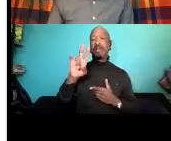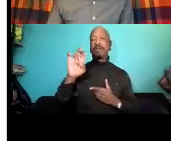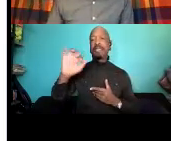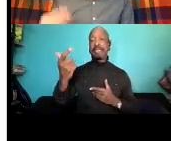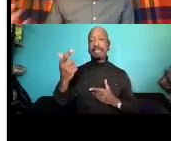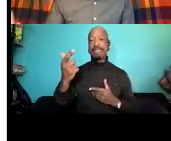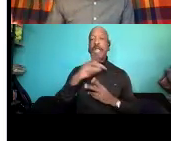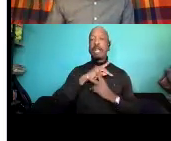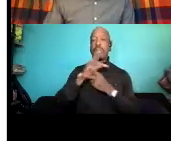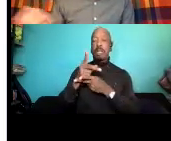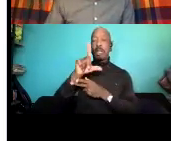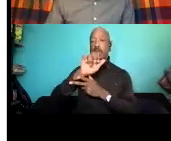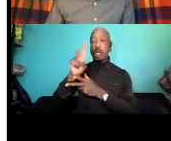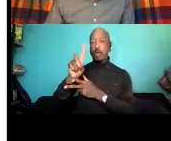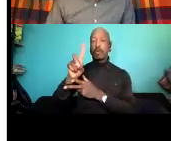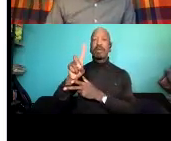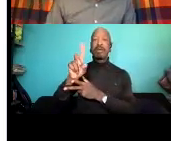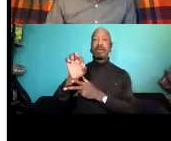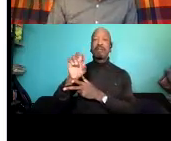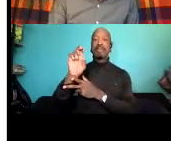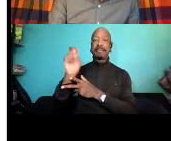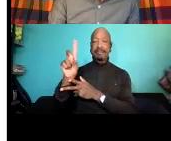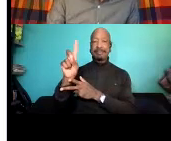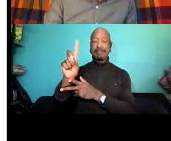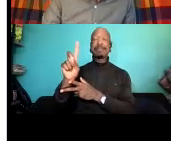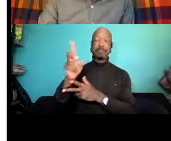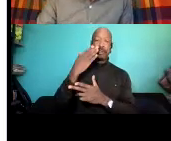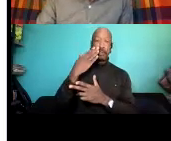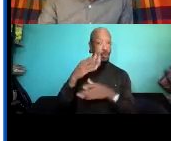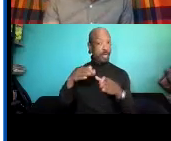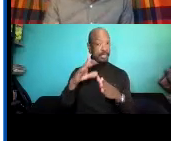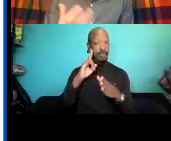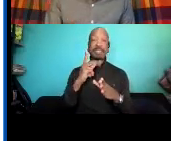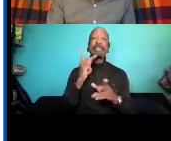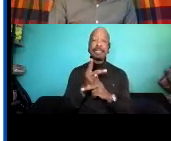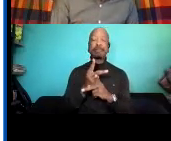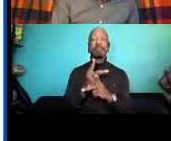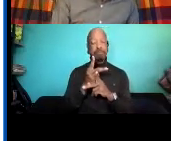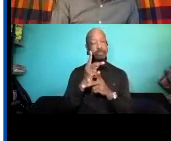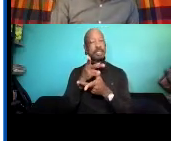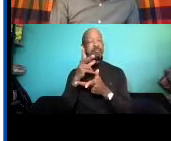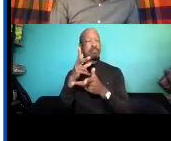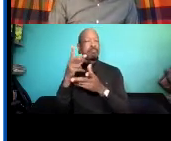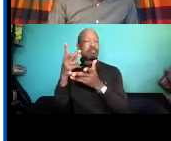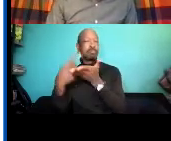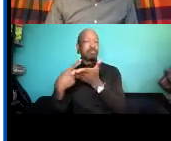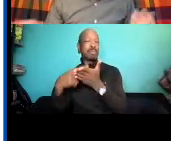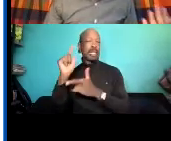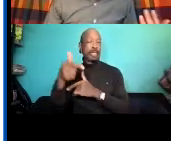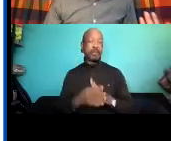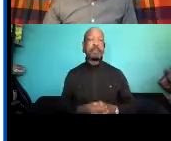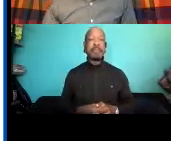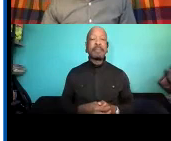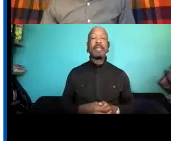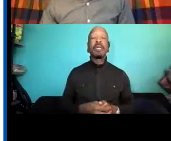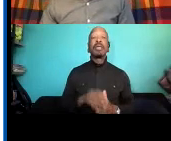on transforming the personal guarantee with worker cooperatives. And we can talk about that more later. So whether you